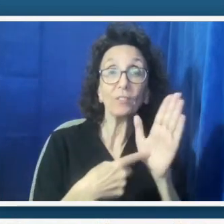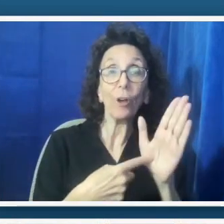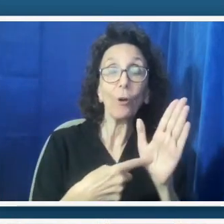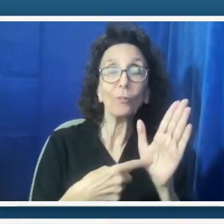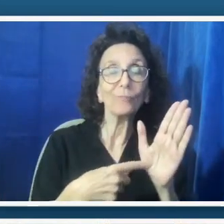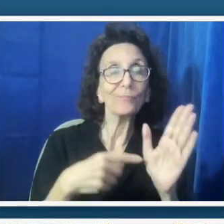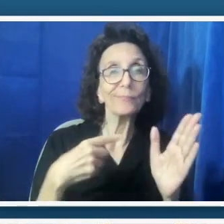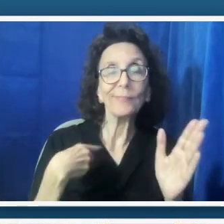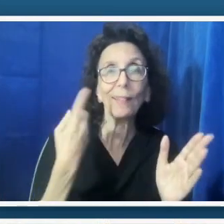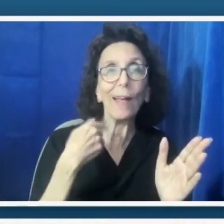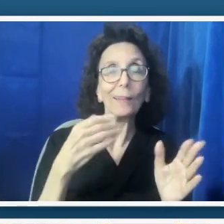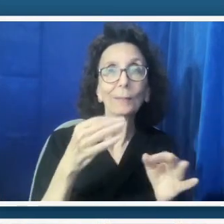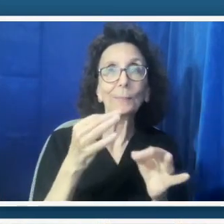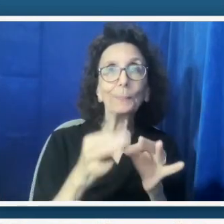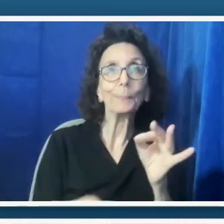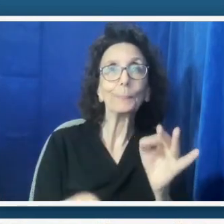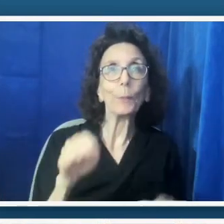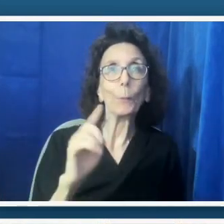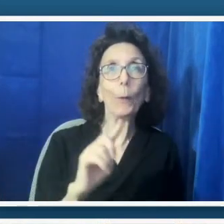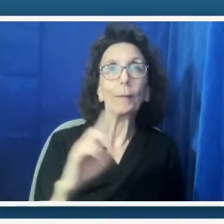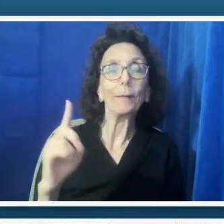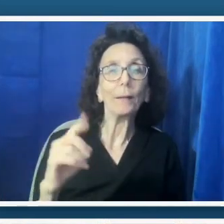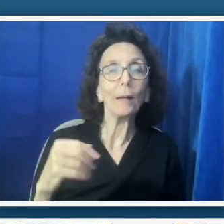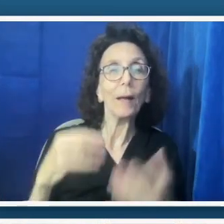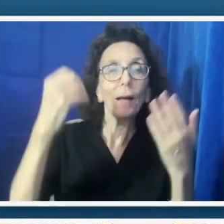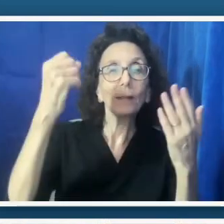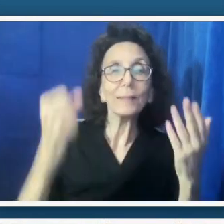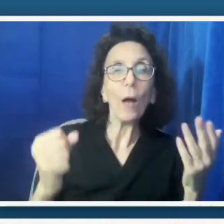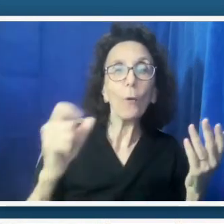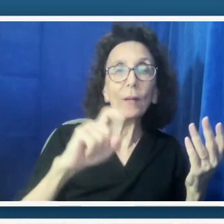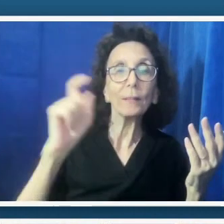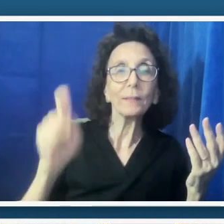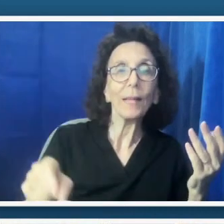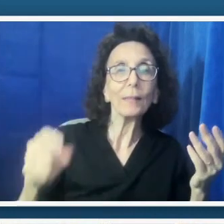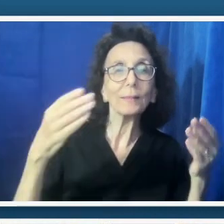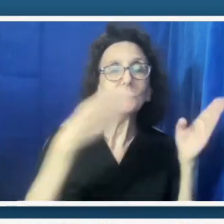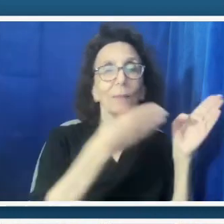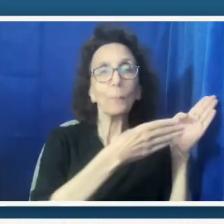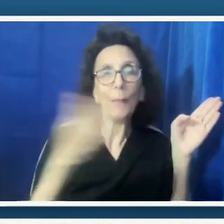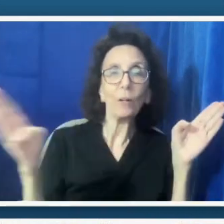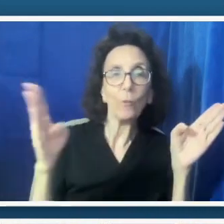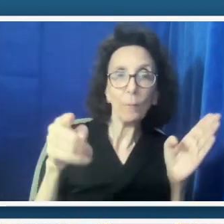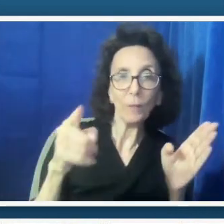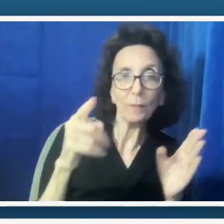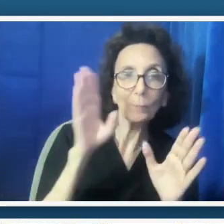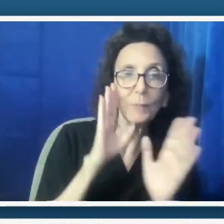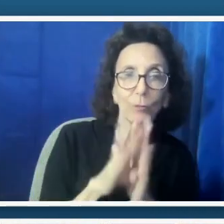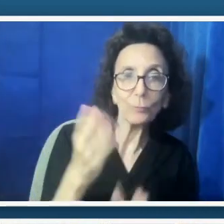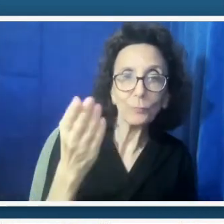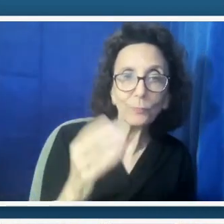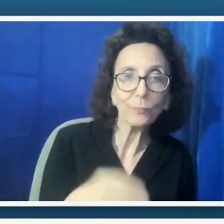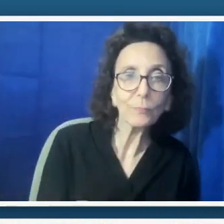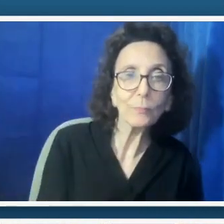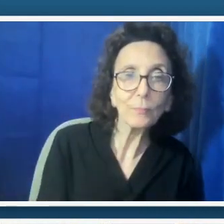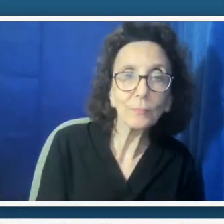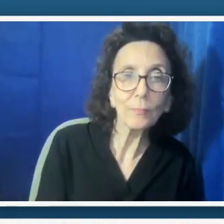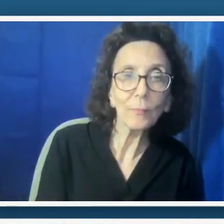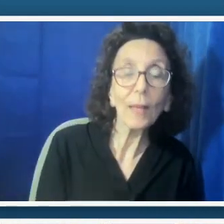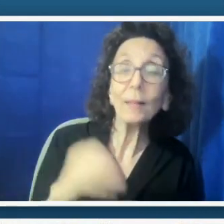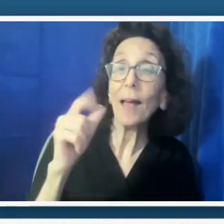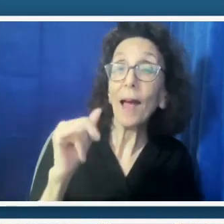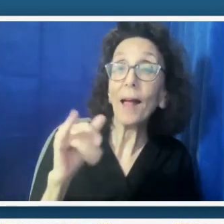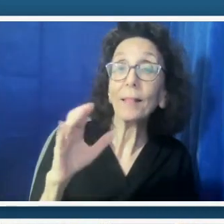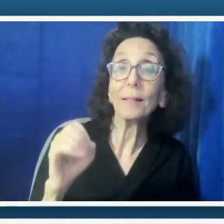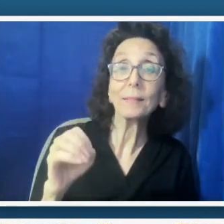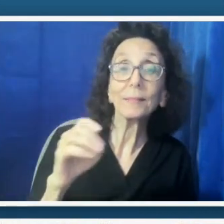one-dimensional. So here's one example on South Texas Panorama, a mural that's in Alice, Texas. And although you do